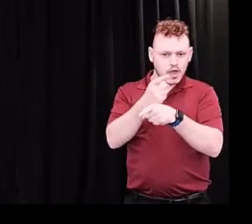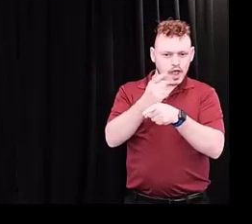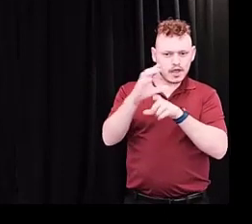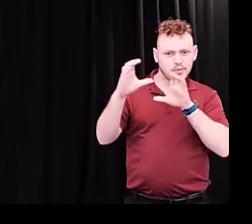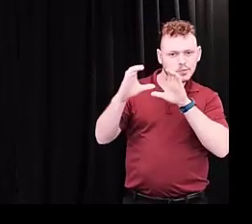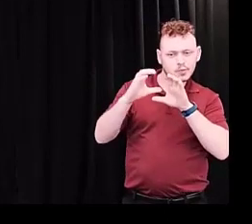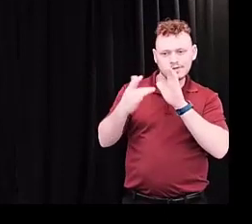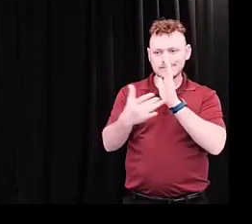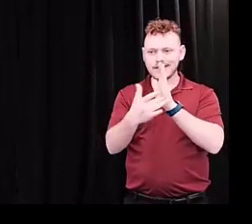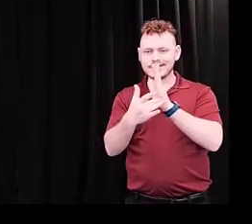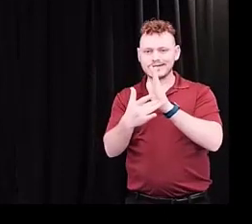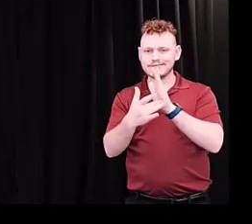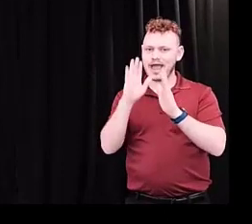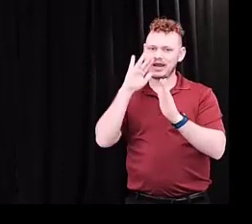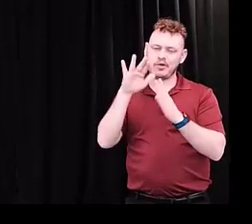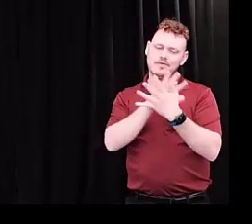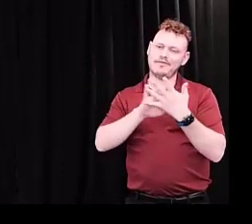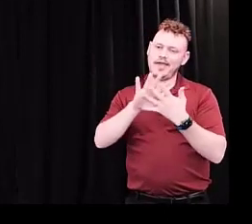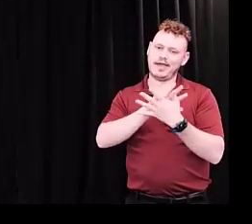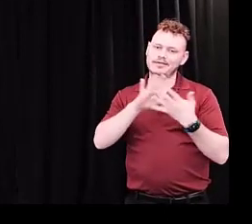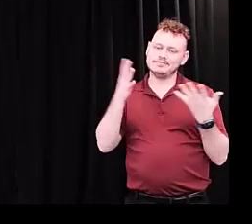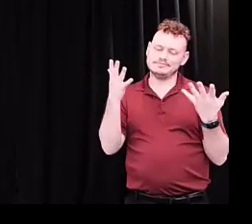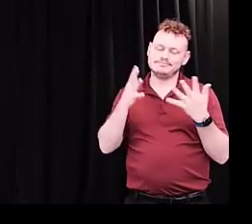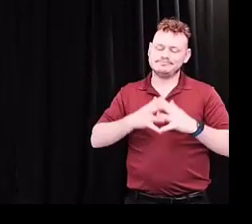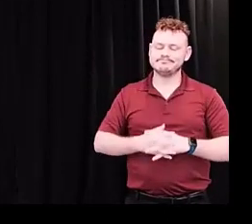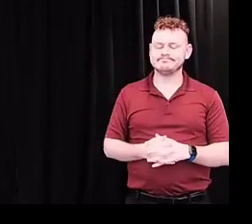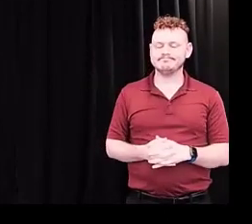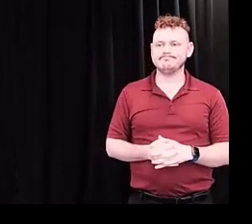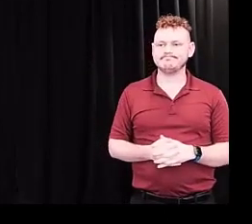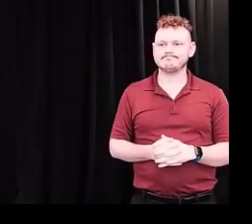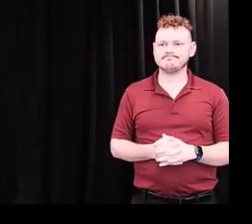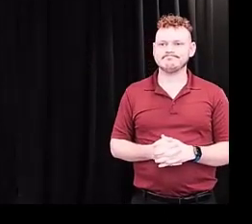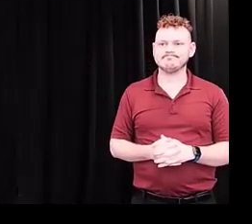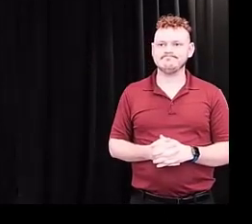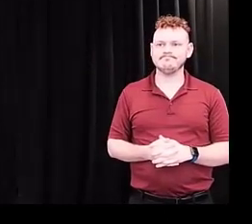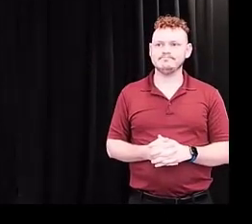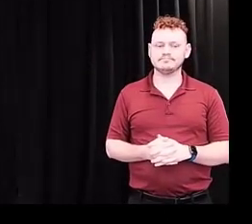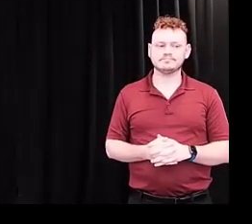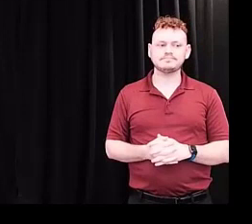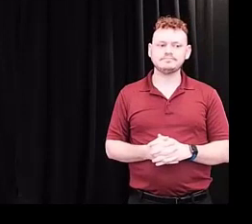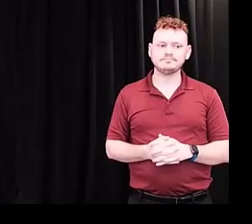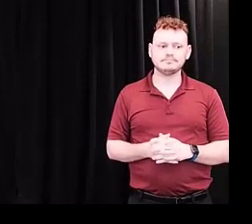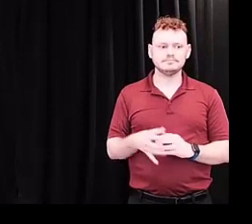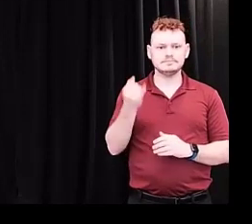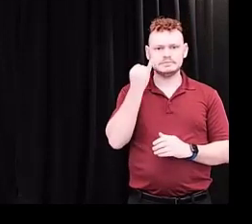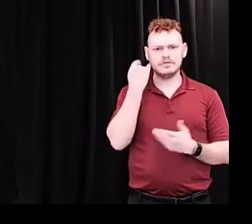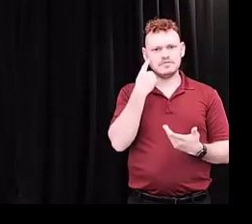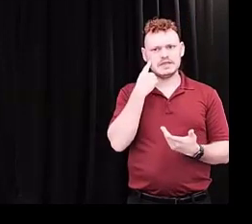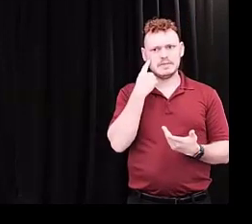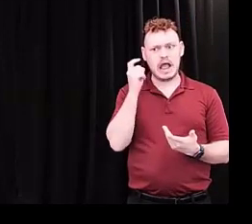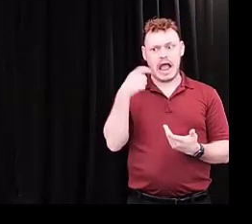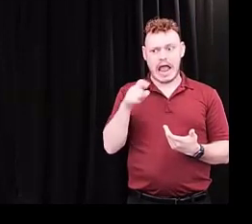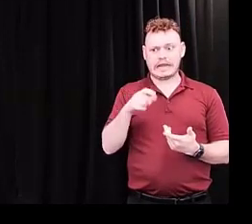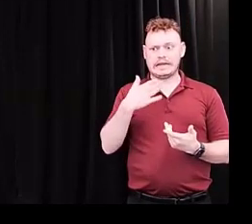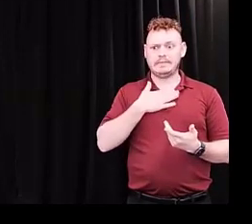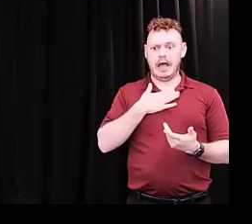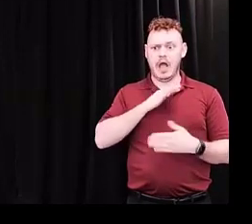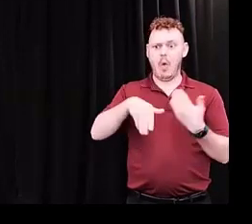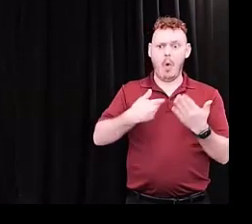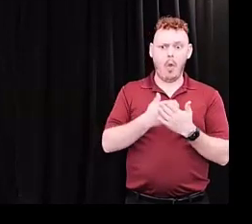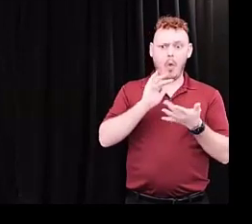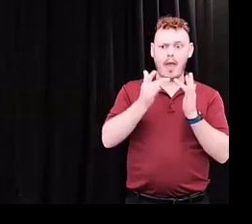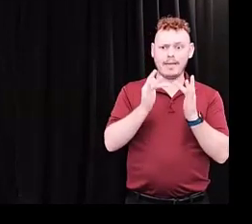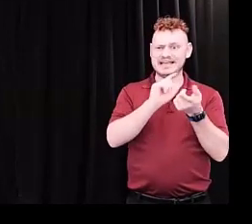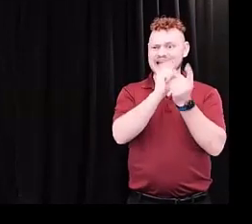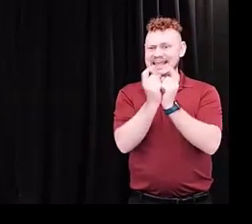technique. And I know that's really vague, but if you think about, I got to make my whole website accessible, or I've got